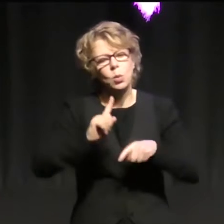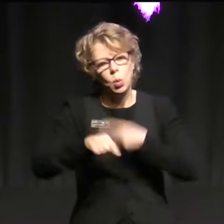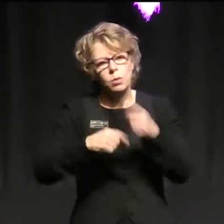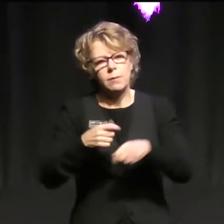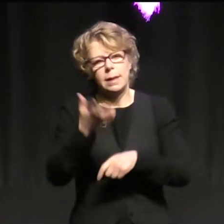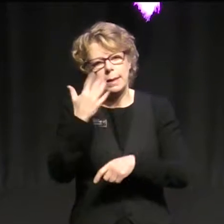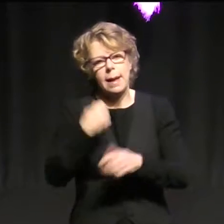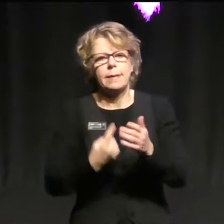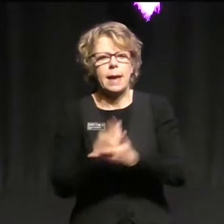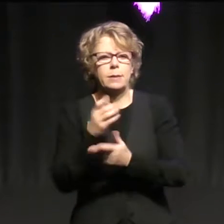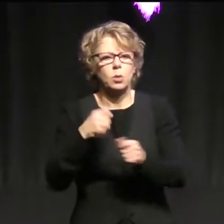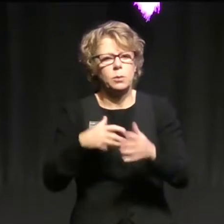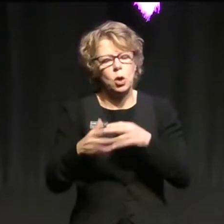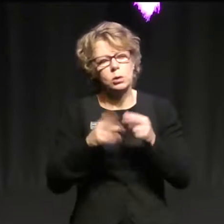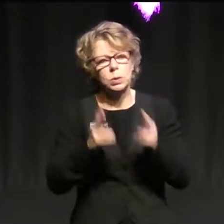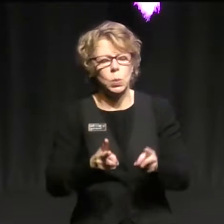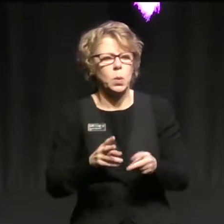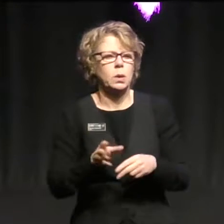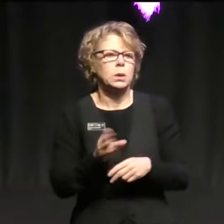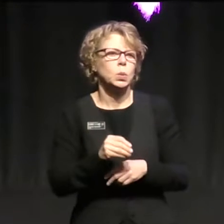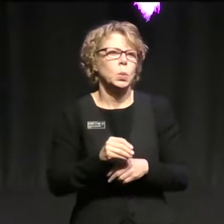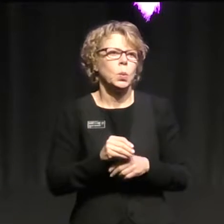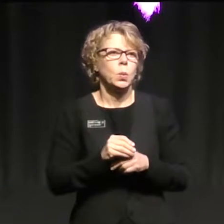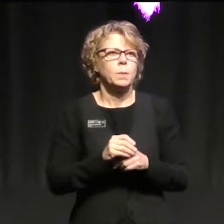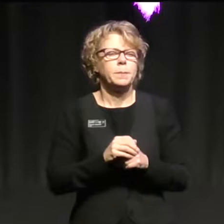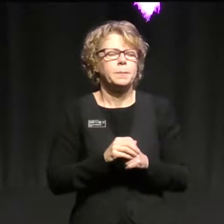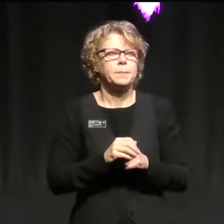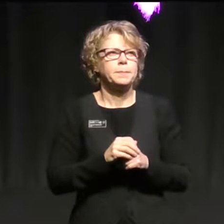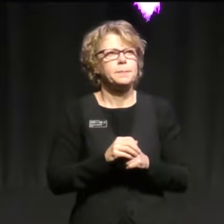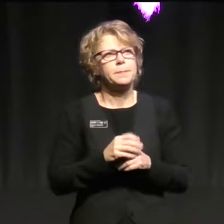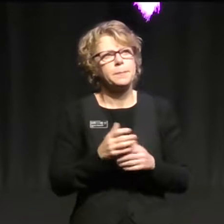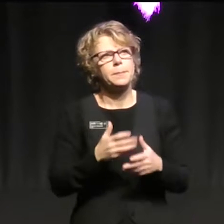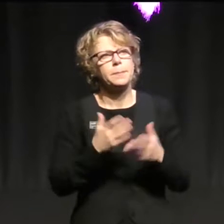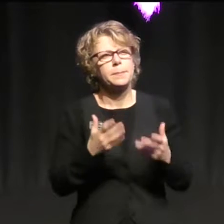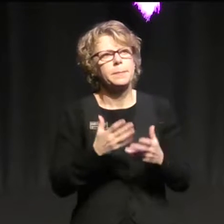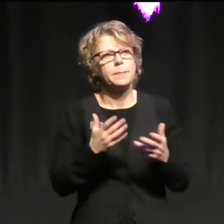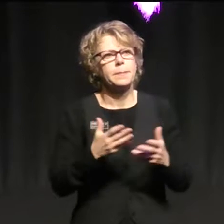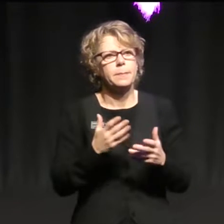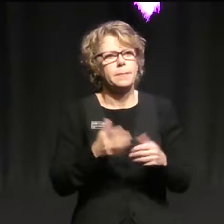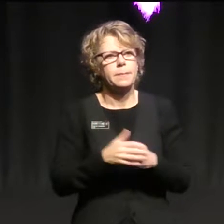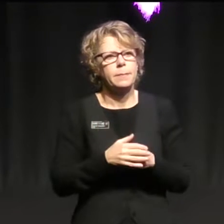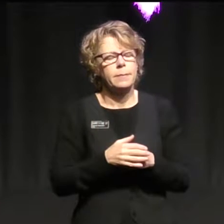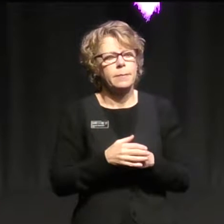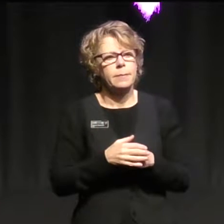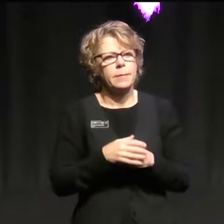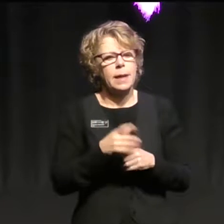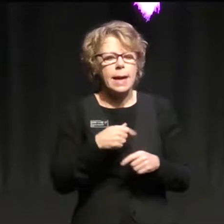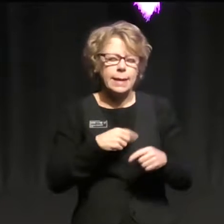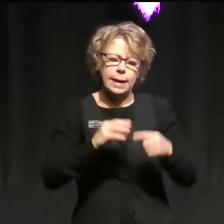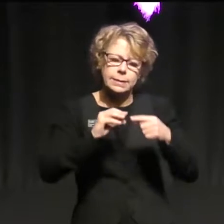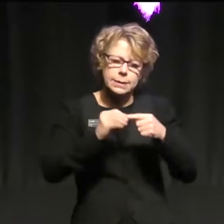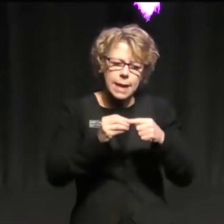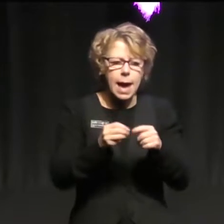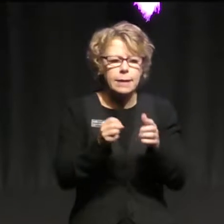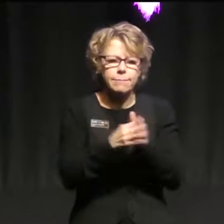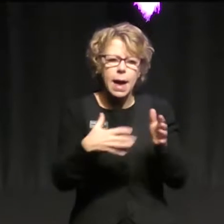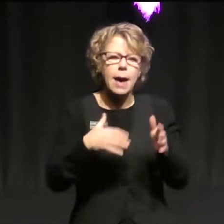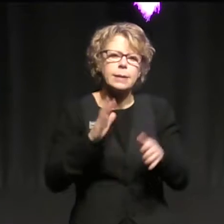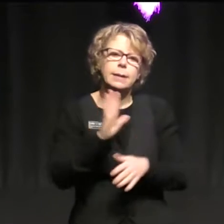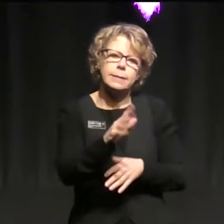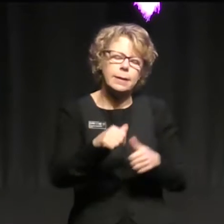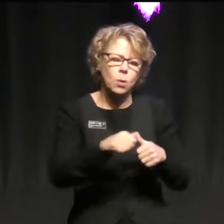Is that so? Would you say that this is a very a core value in your organization, or is